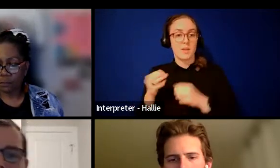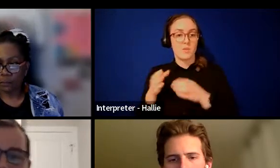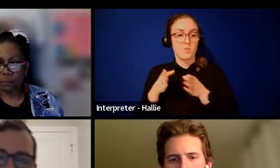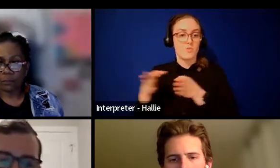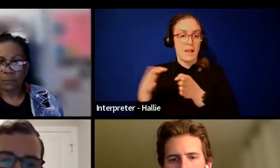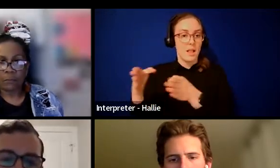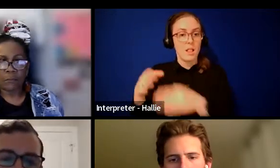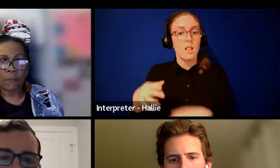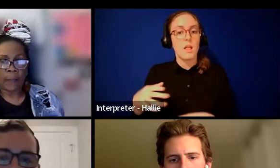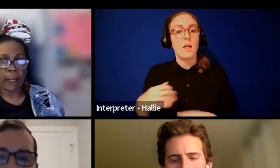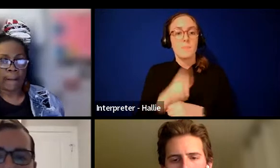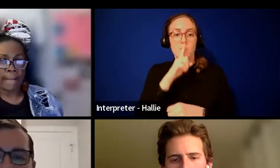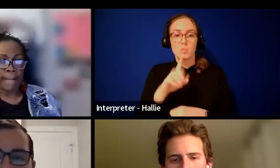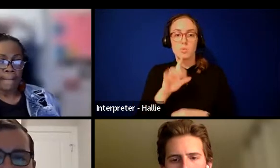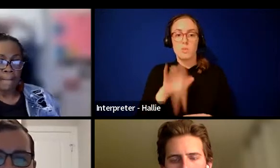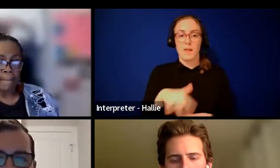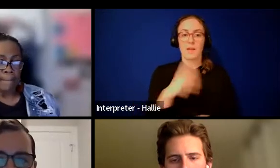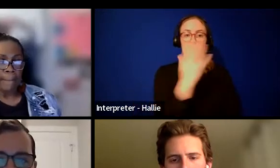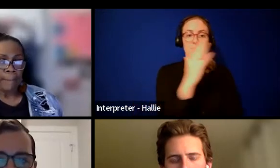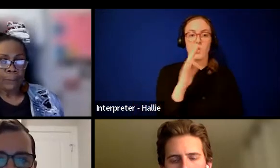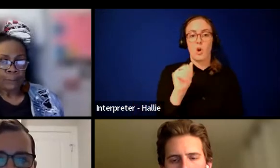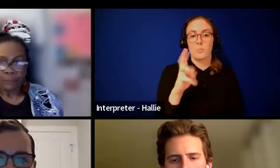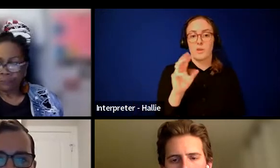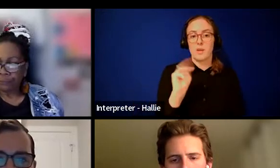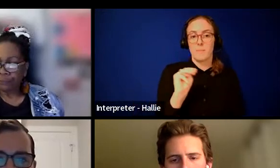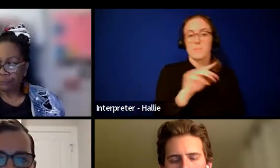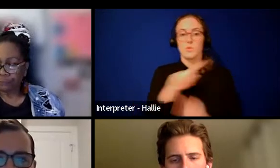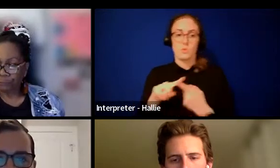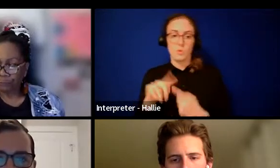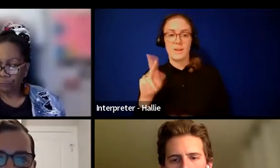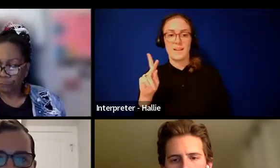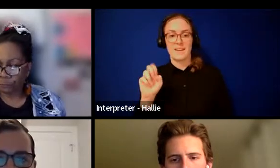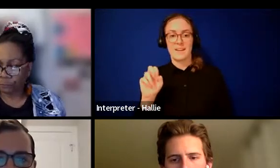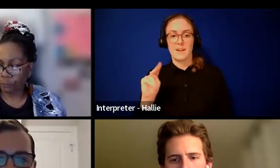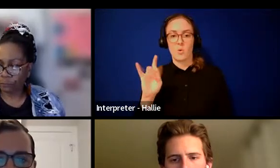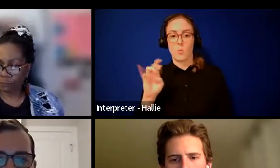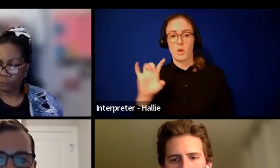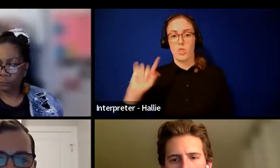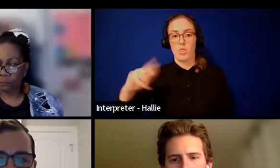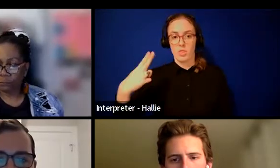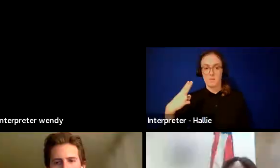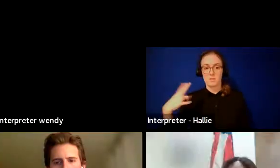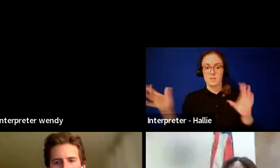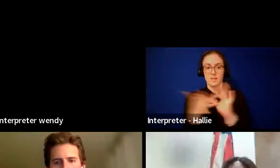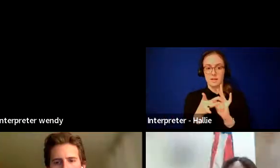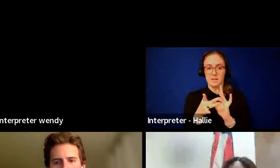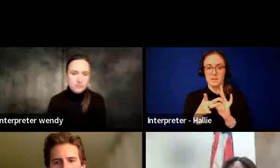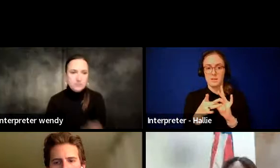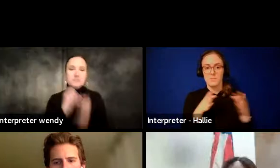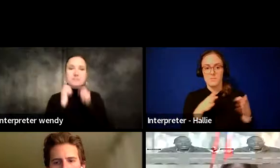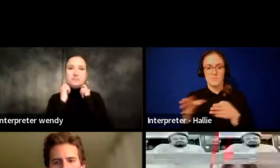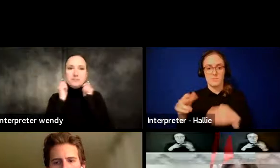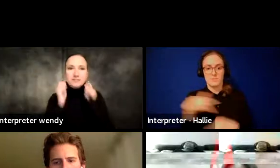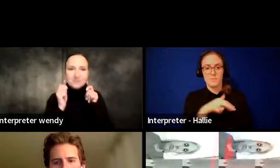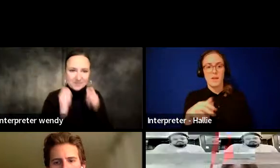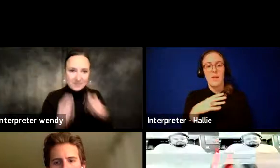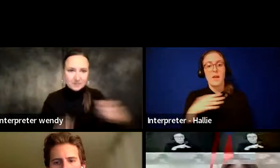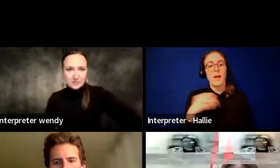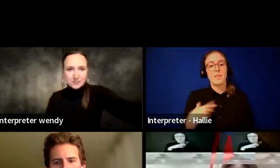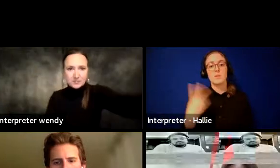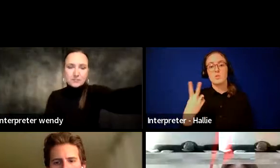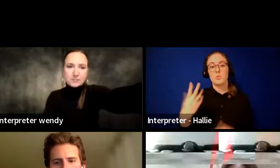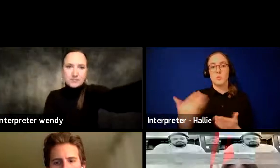Kenilworth Aquatic Gardens, and then the 800,000 for the two new parks. The one will be